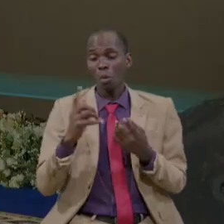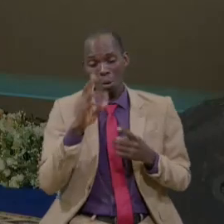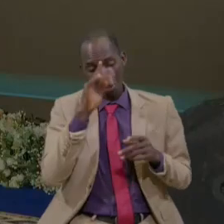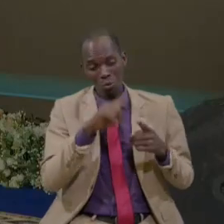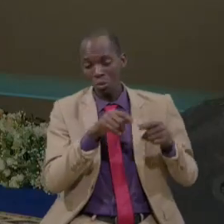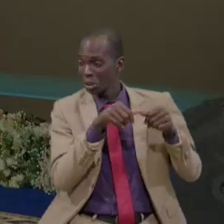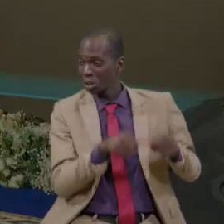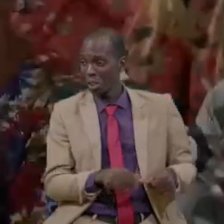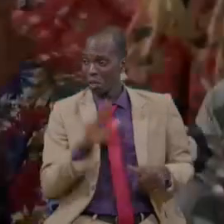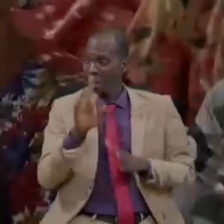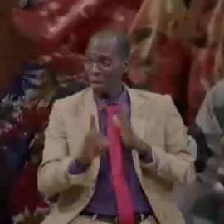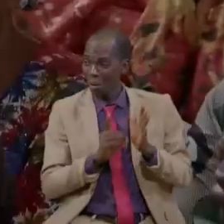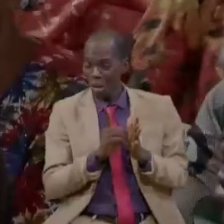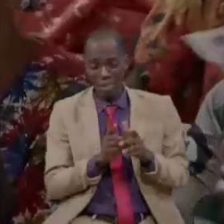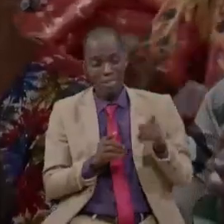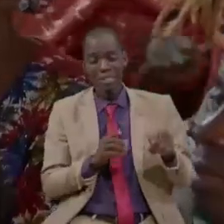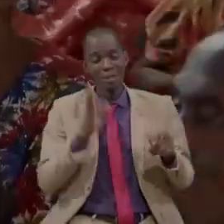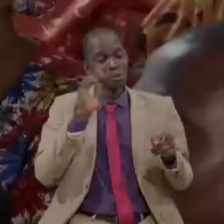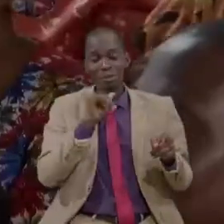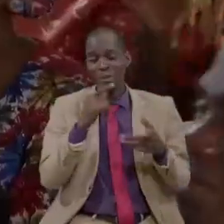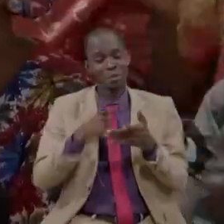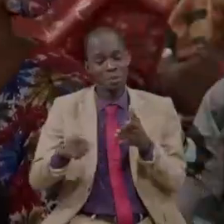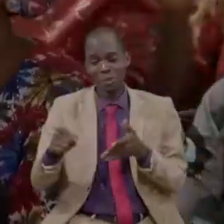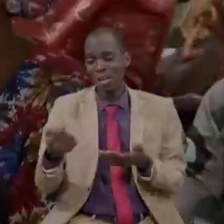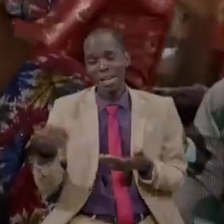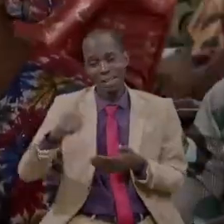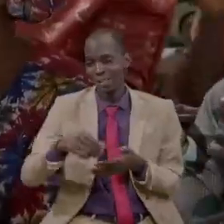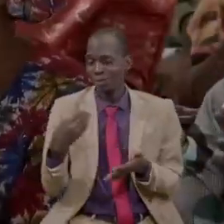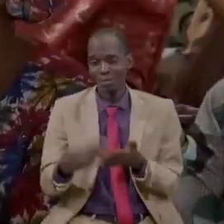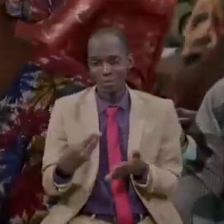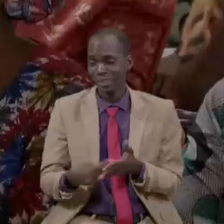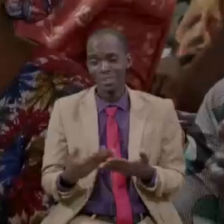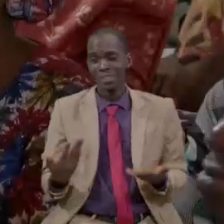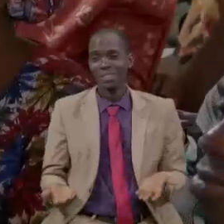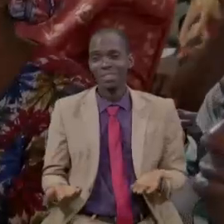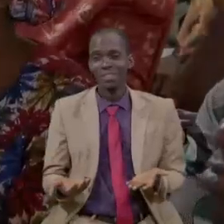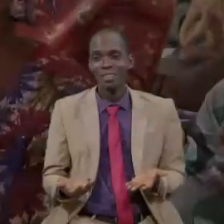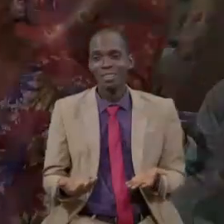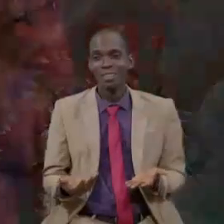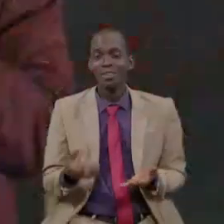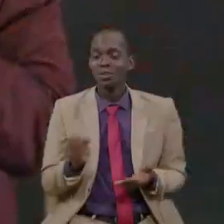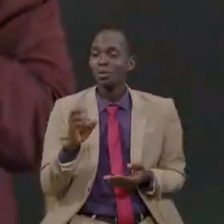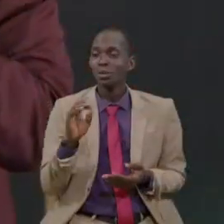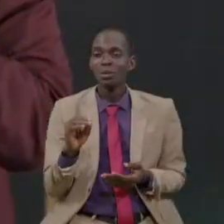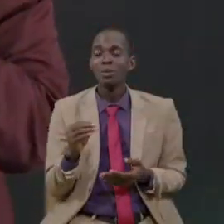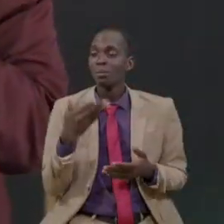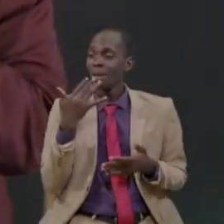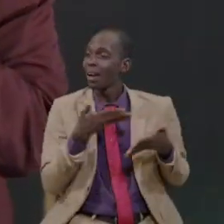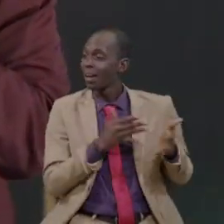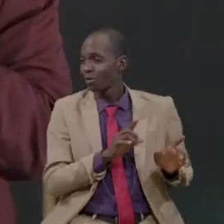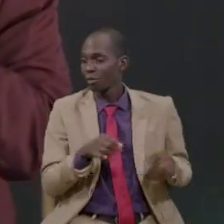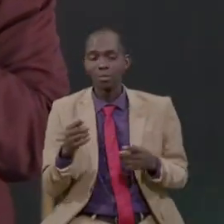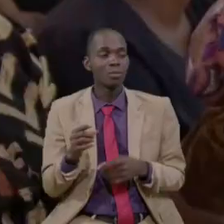one naira from him. So they said, you can go. I said,